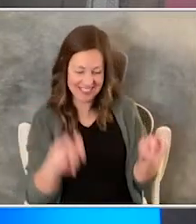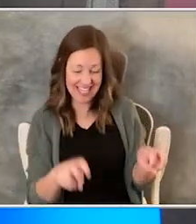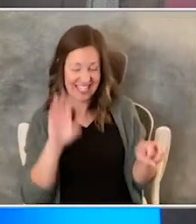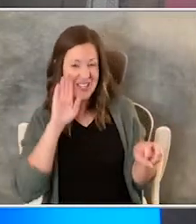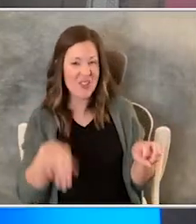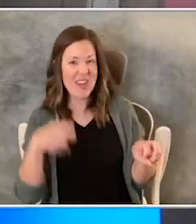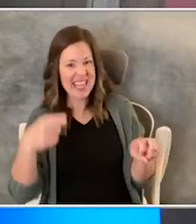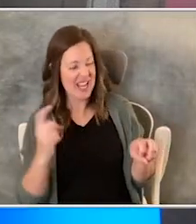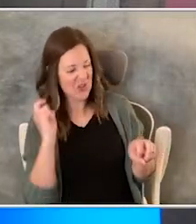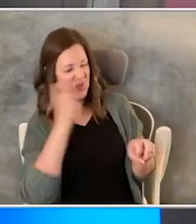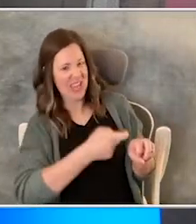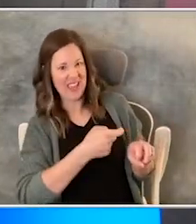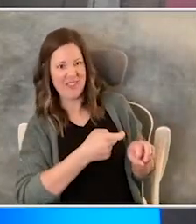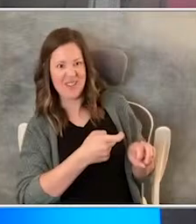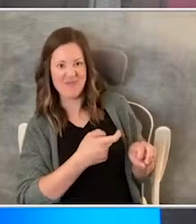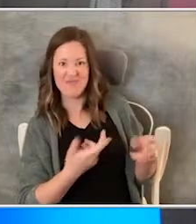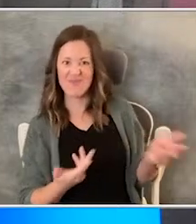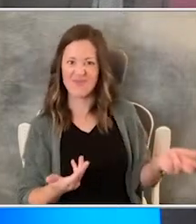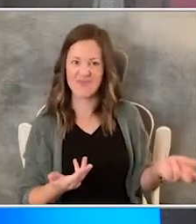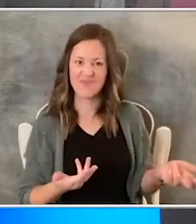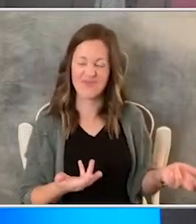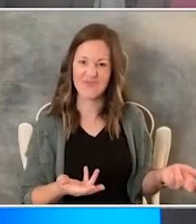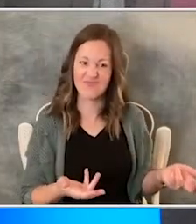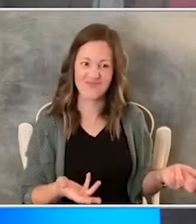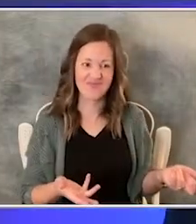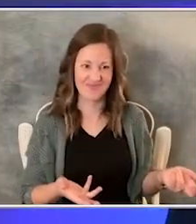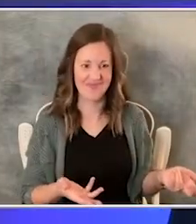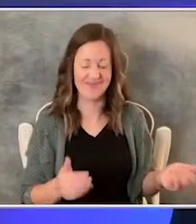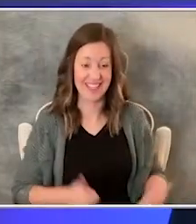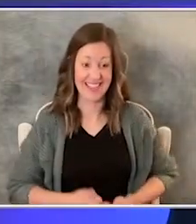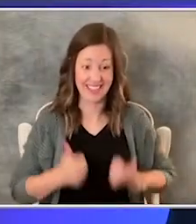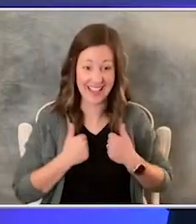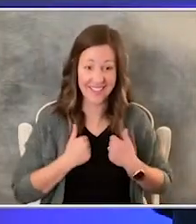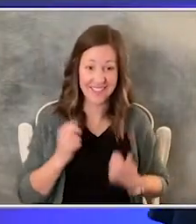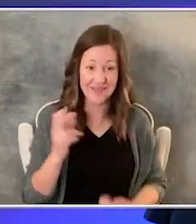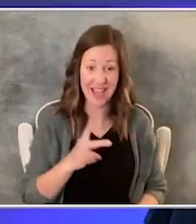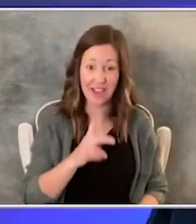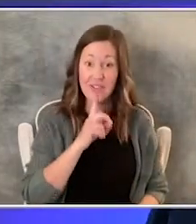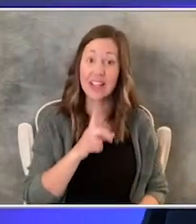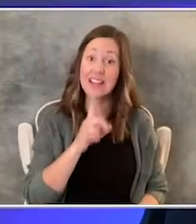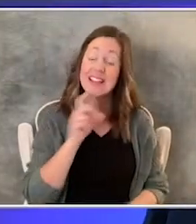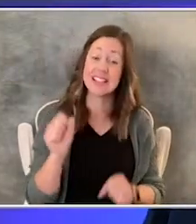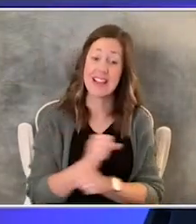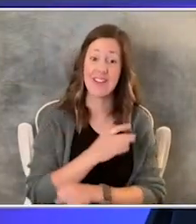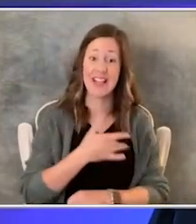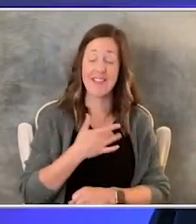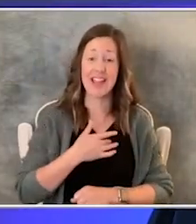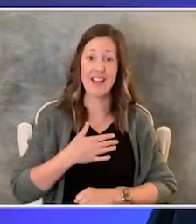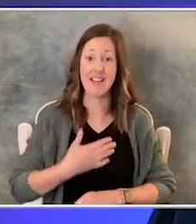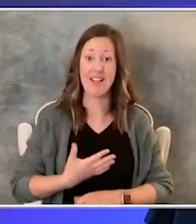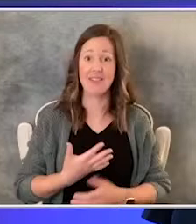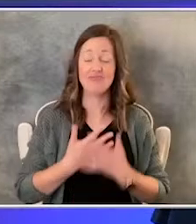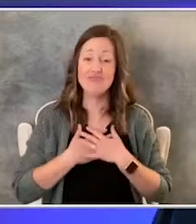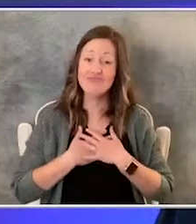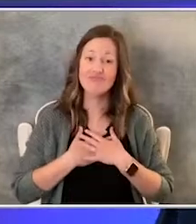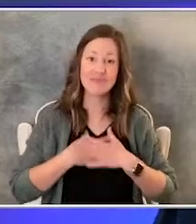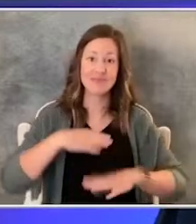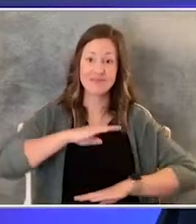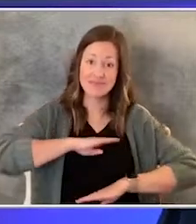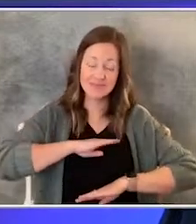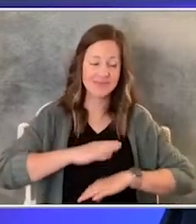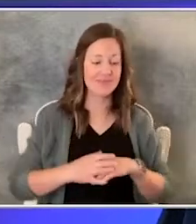just finishing. She's a chief resident at Tulane, and she's applying to be a pulmonary critical care specialist. She's hoping maybe to go to